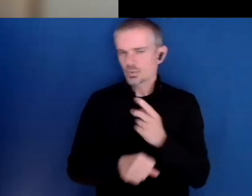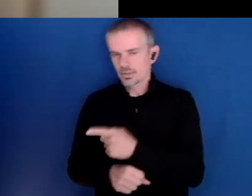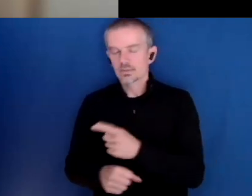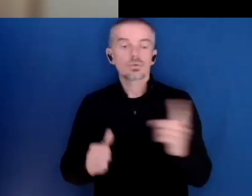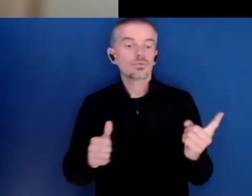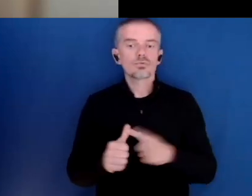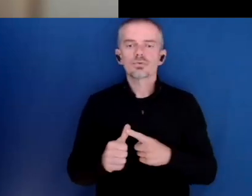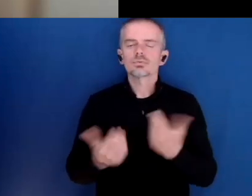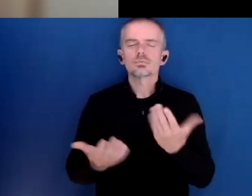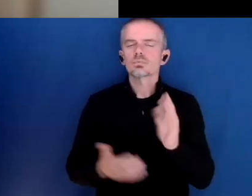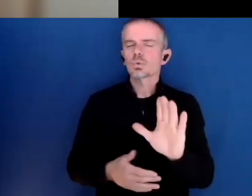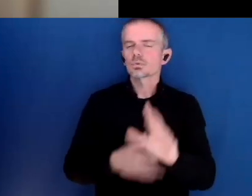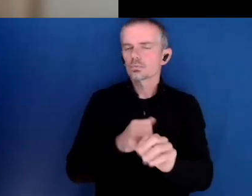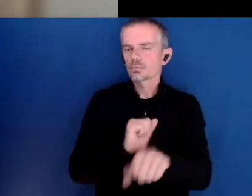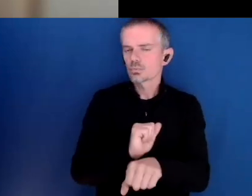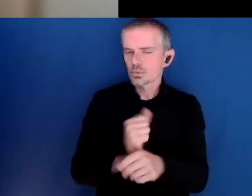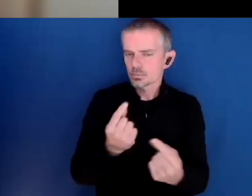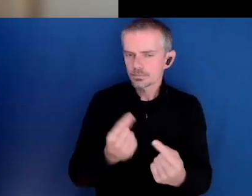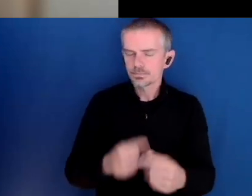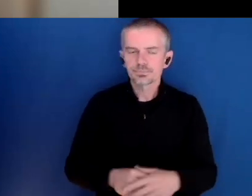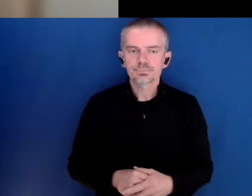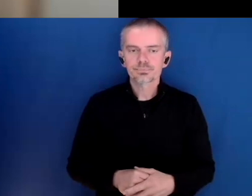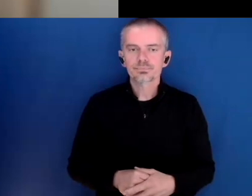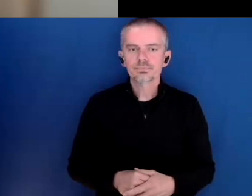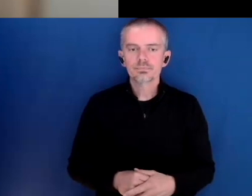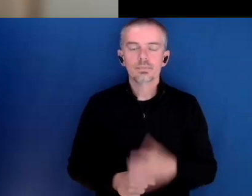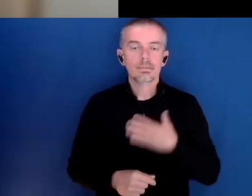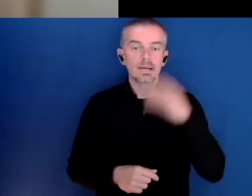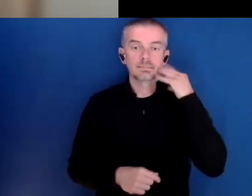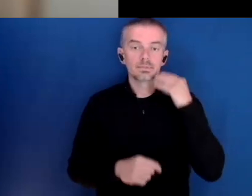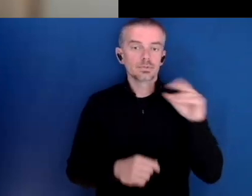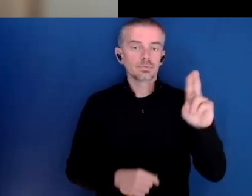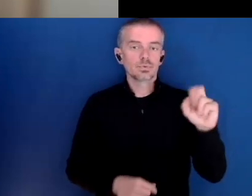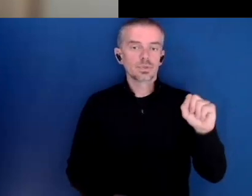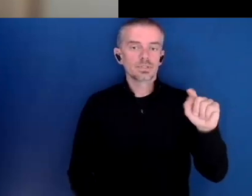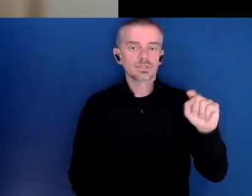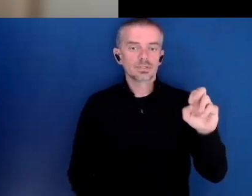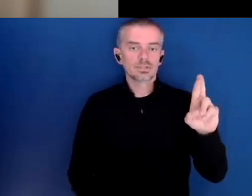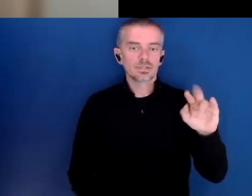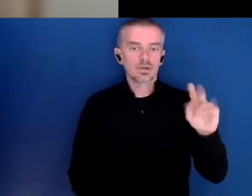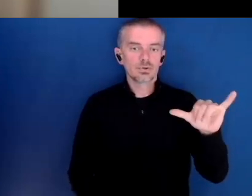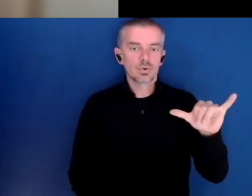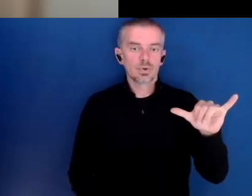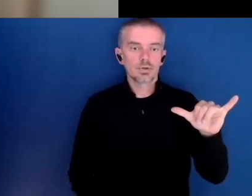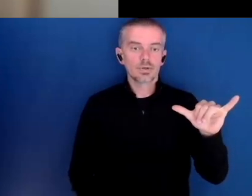of work. And my experience with U.S. territories is commonly, and I'm keeping this with the topic,